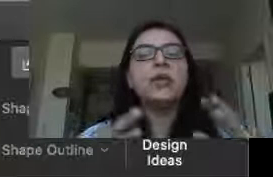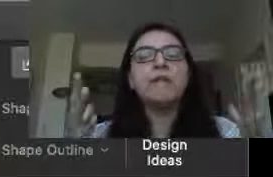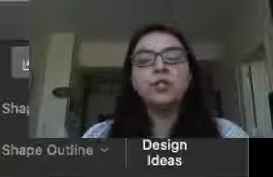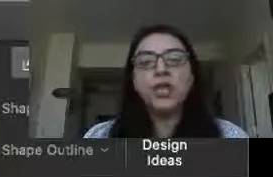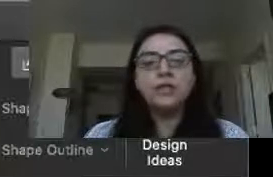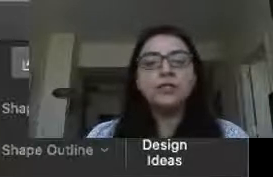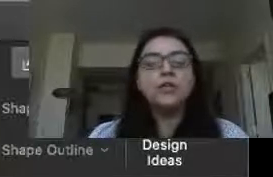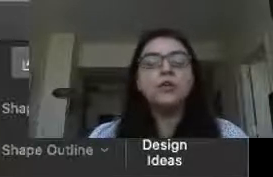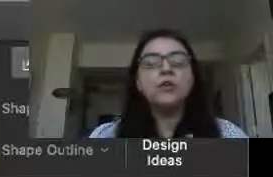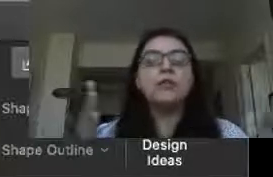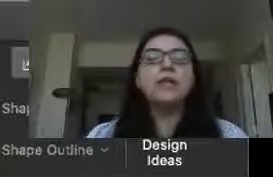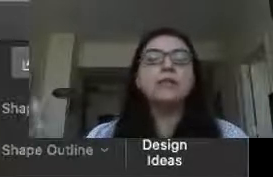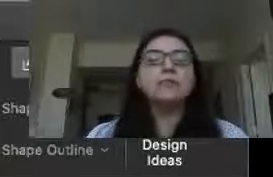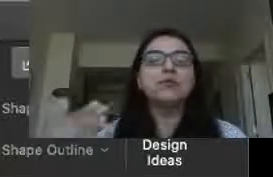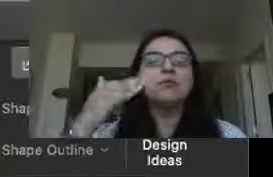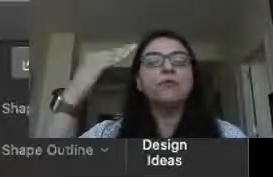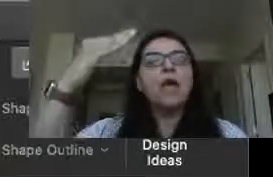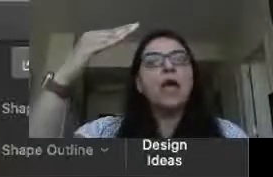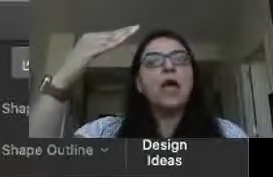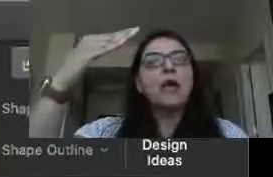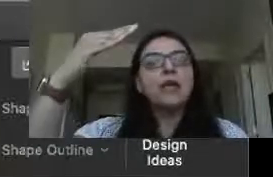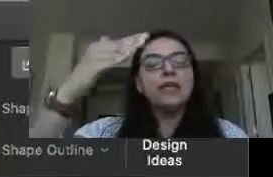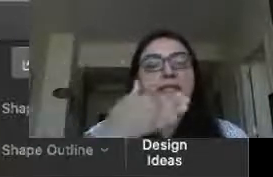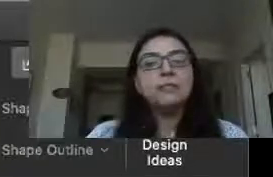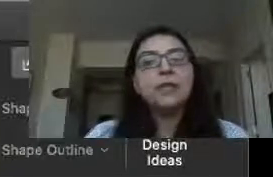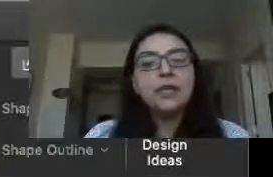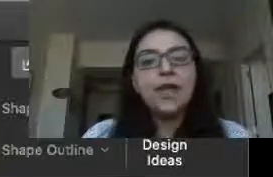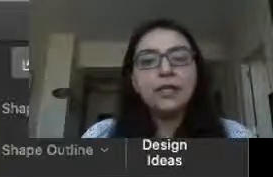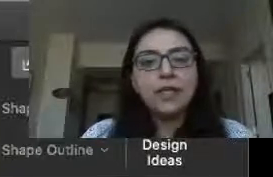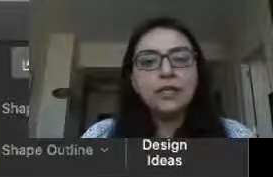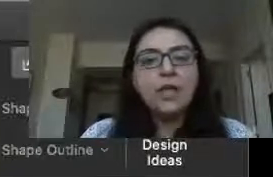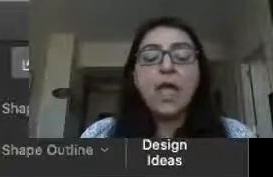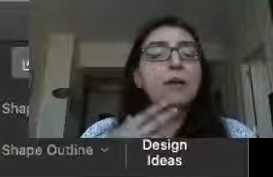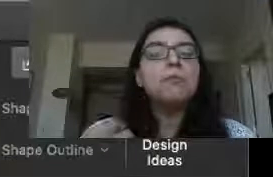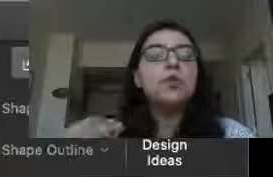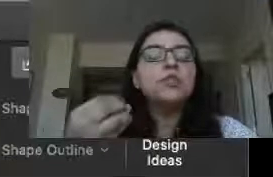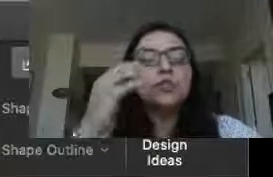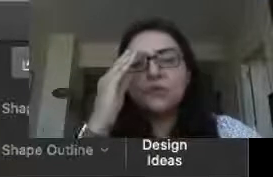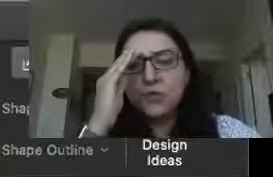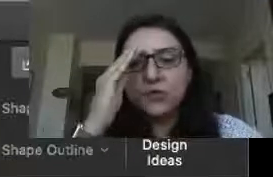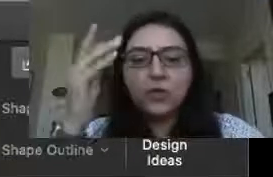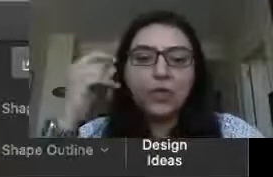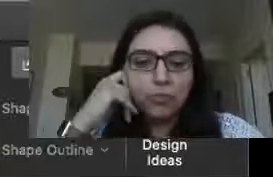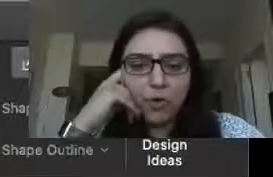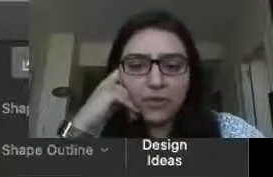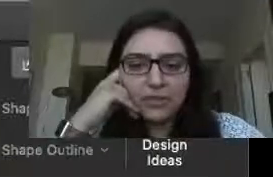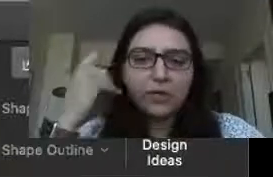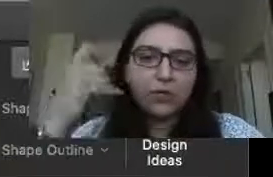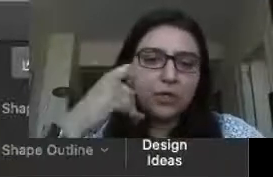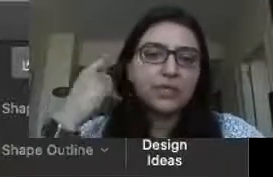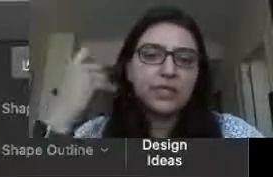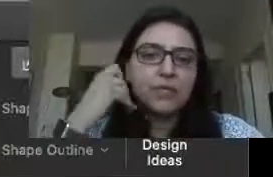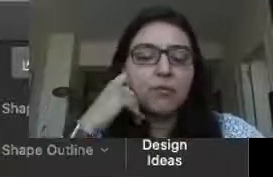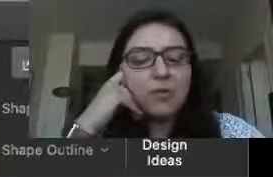ensure, do we have a checklist? Can we create some sort of an accessibility guideline? And so if you look at programs